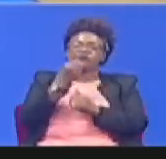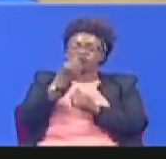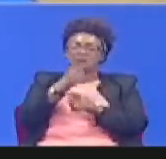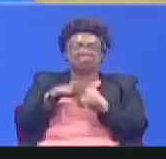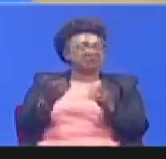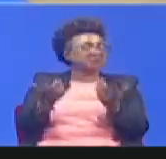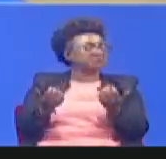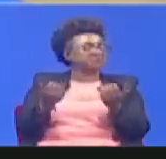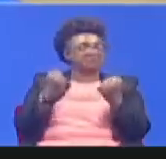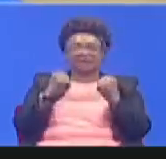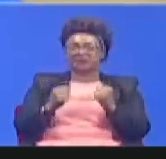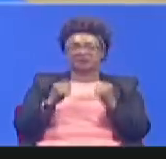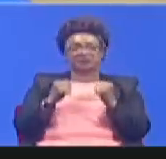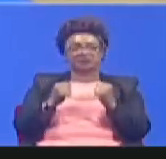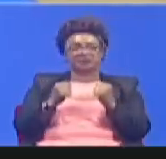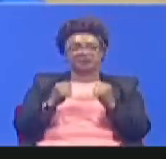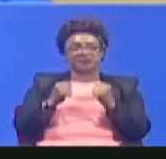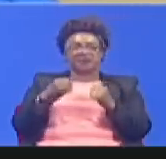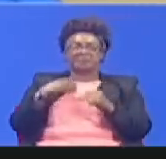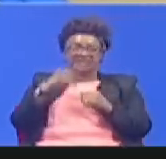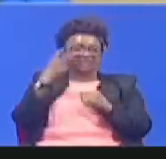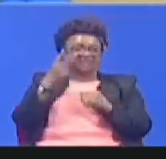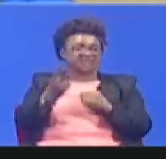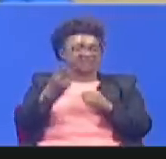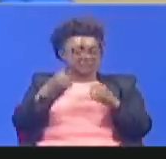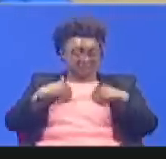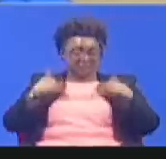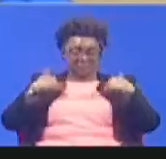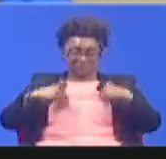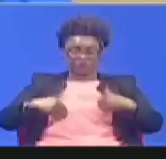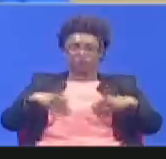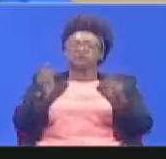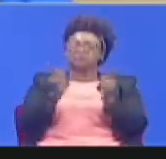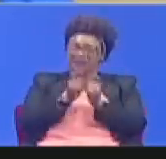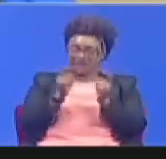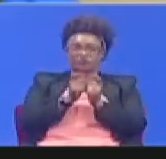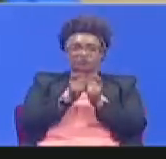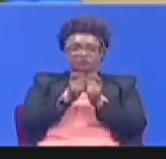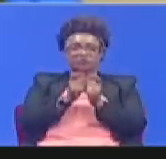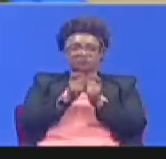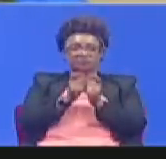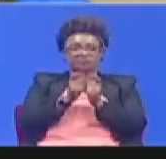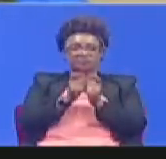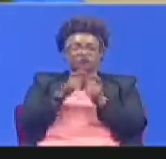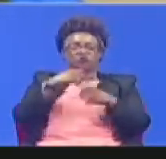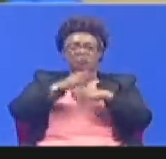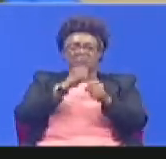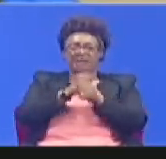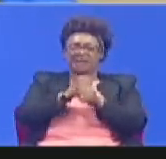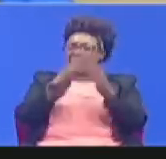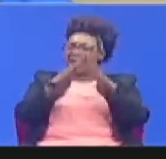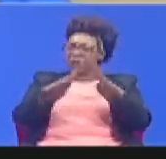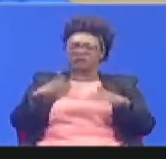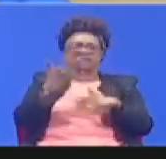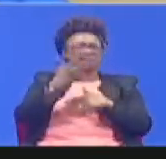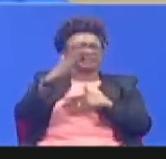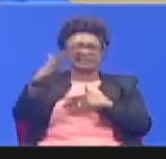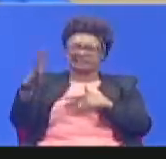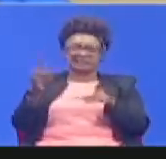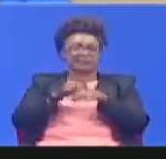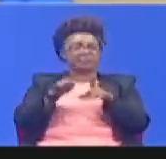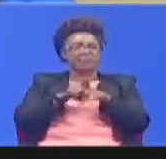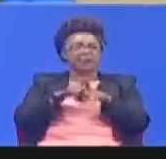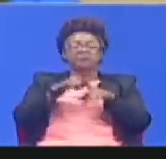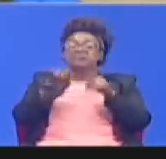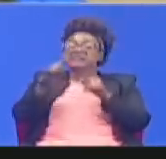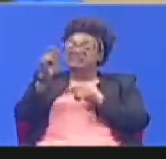hawawezi. Ninaona kwamba mimi kivyangu ninaona ni uchungu. Kutengeneza nyumba ni dhahabu. Lakini wa